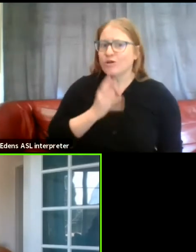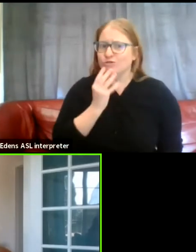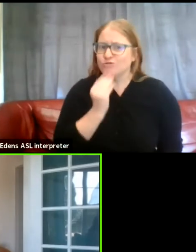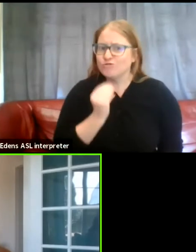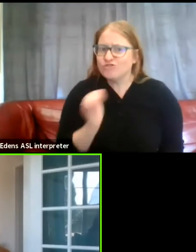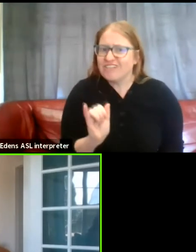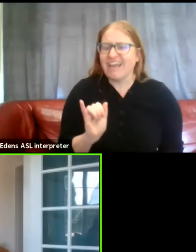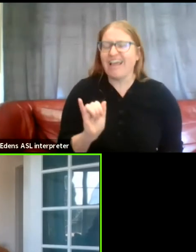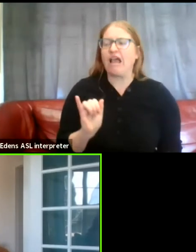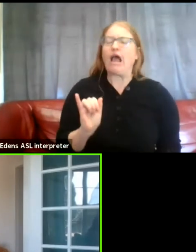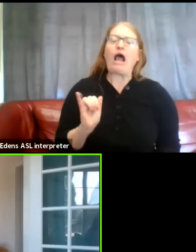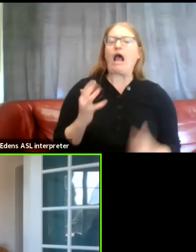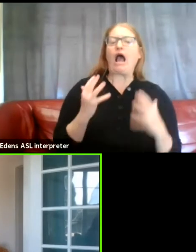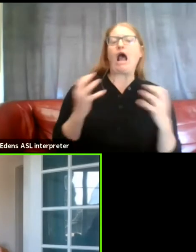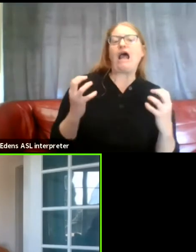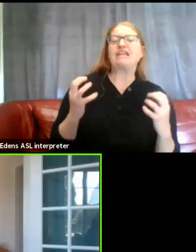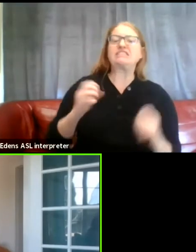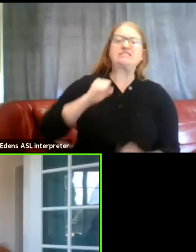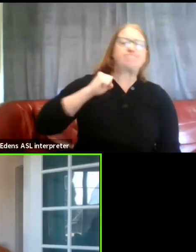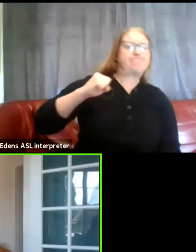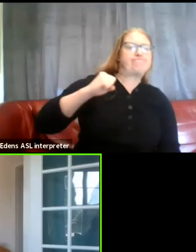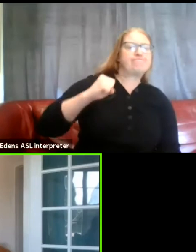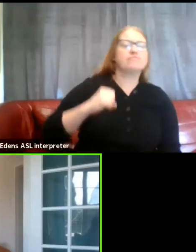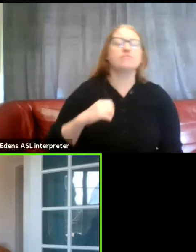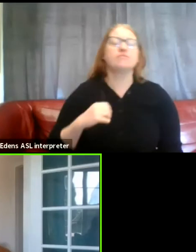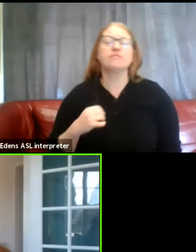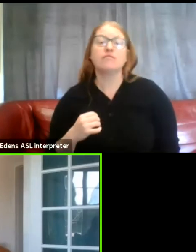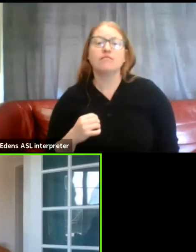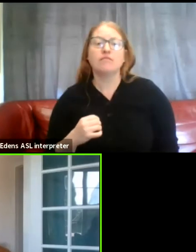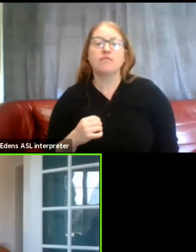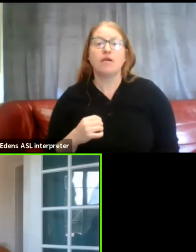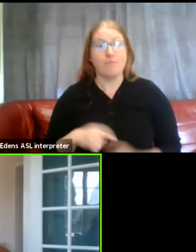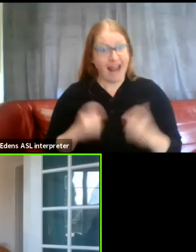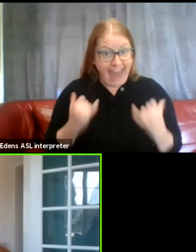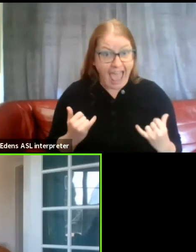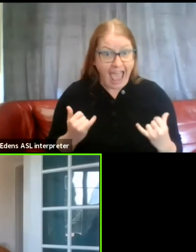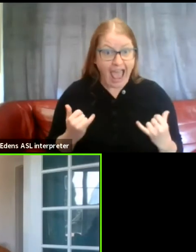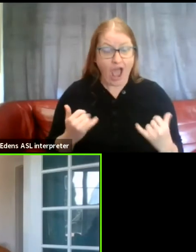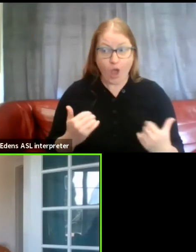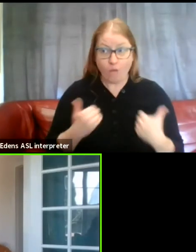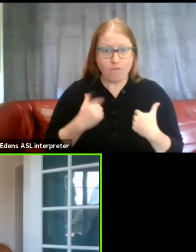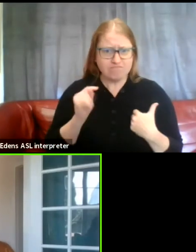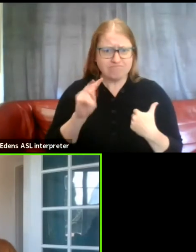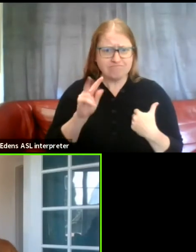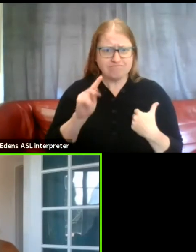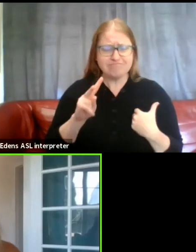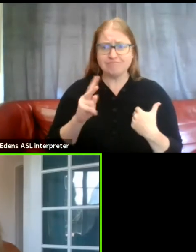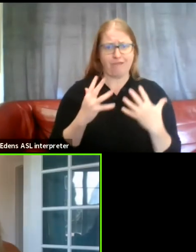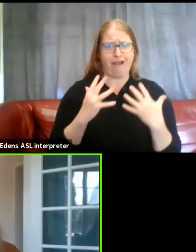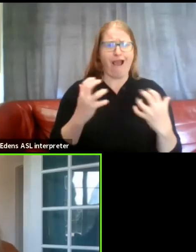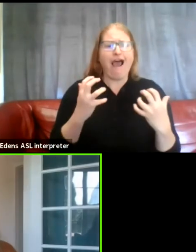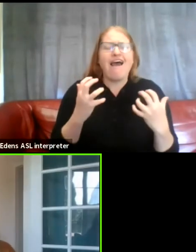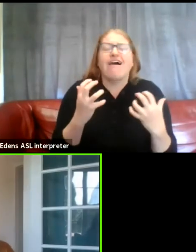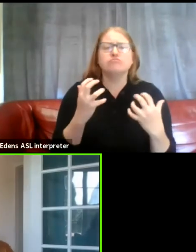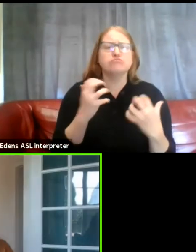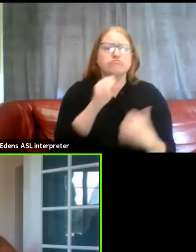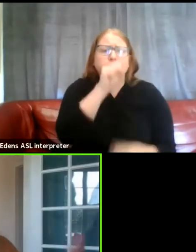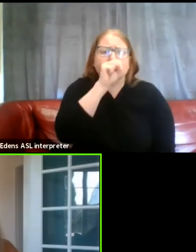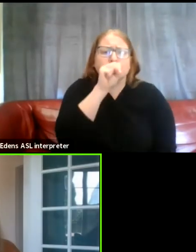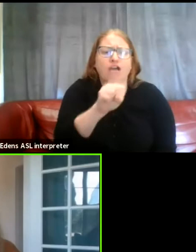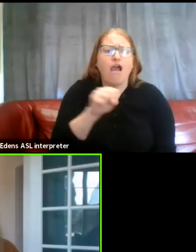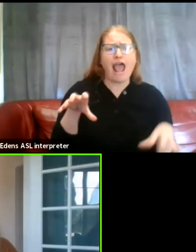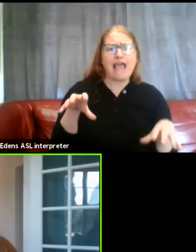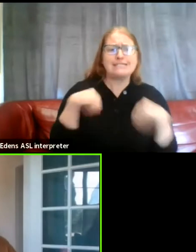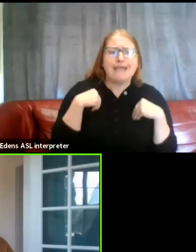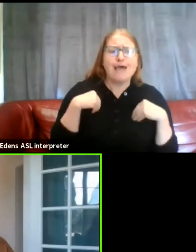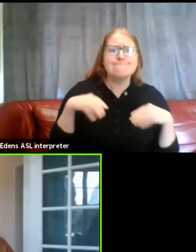general audience. But now we have these shows where audiences are receiving them. They're receiving them and loving them. And is that, what's that